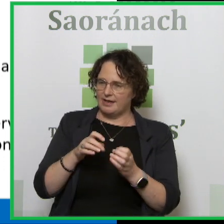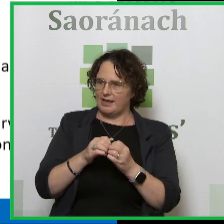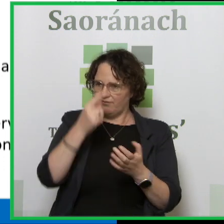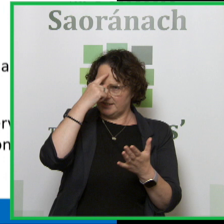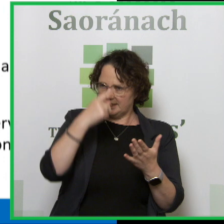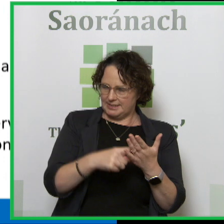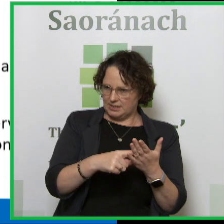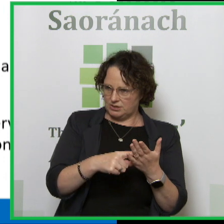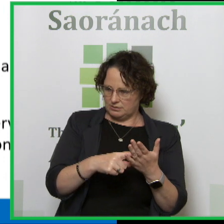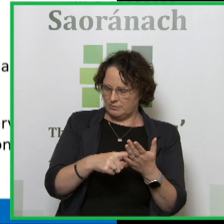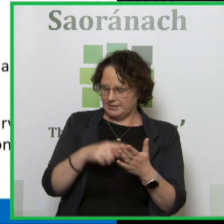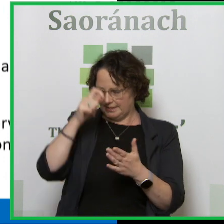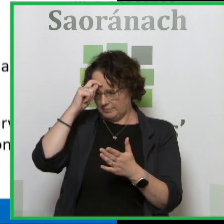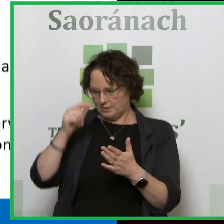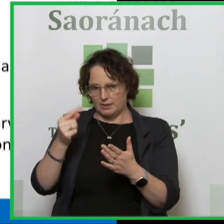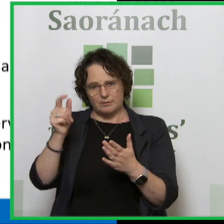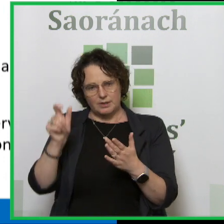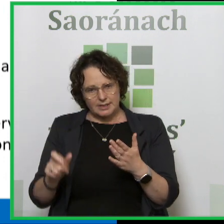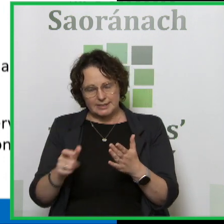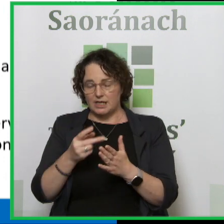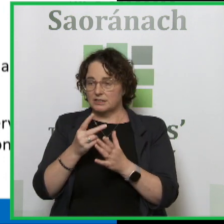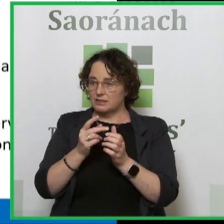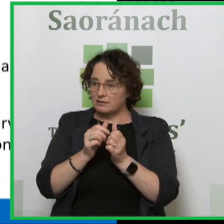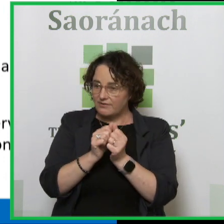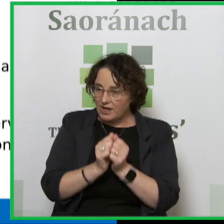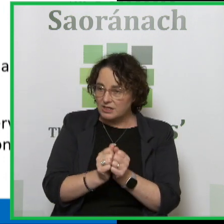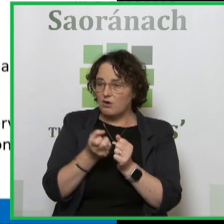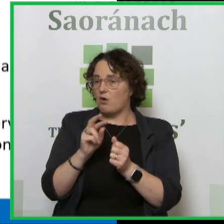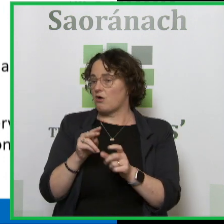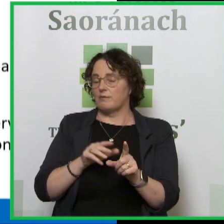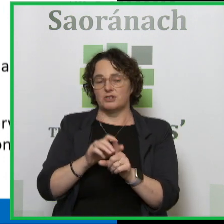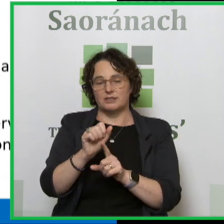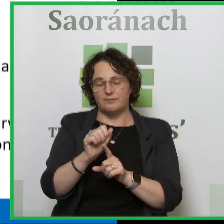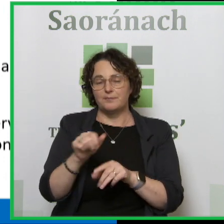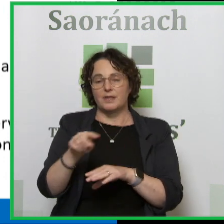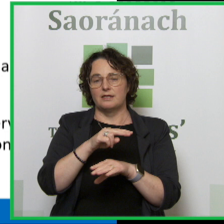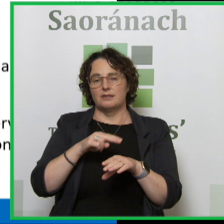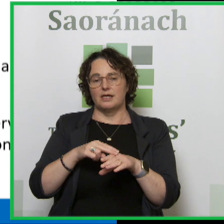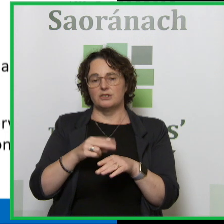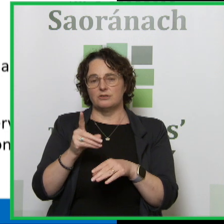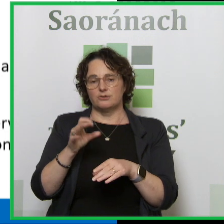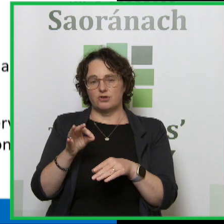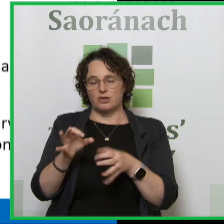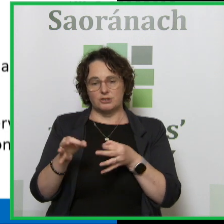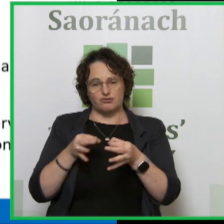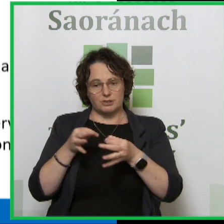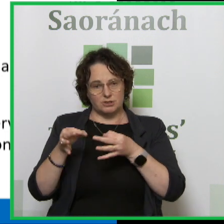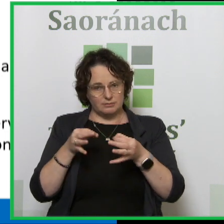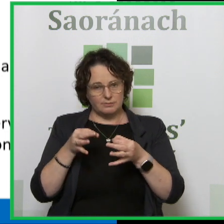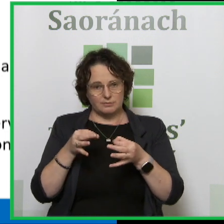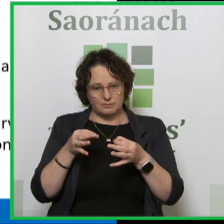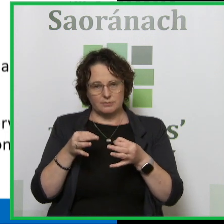we make. You can call that a value or an objective. The National Drug Strategy is characterised by